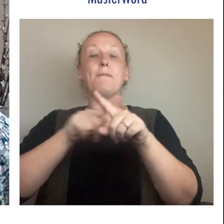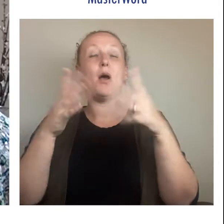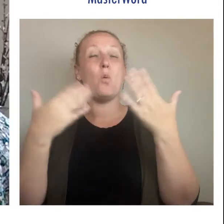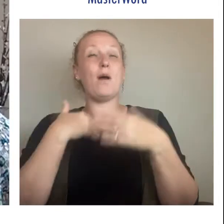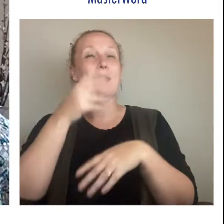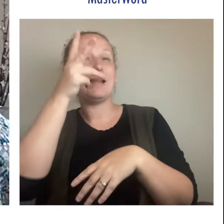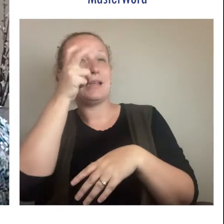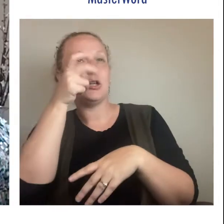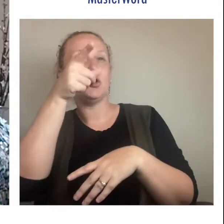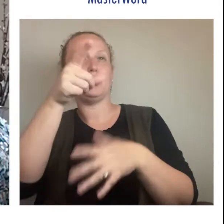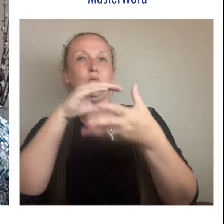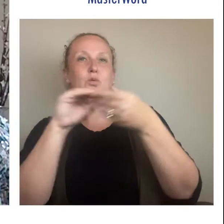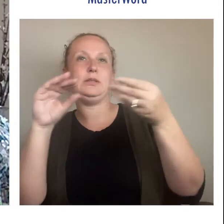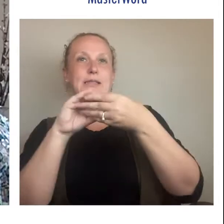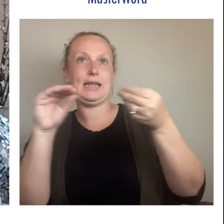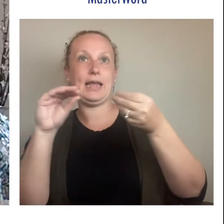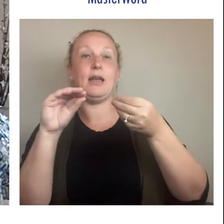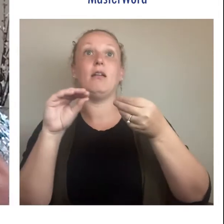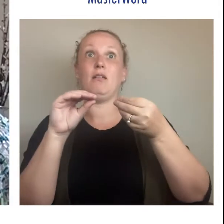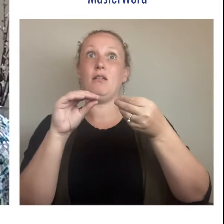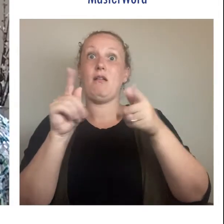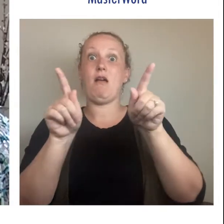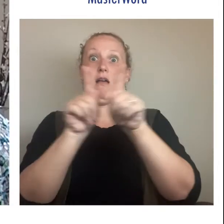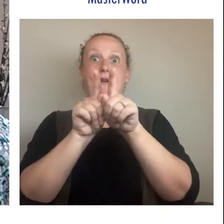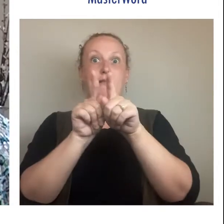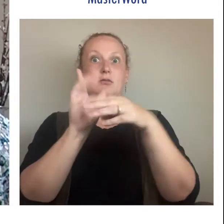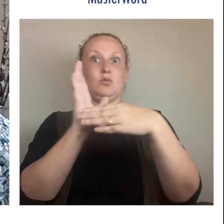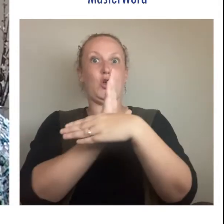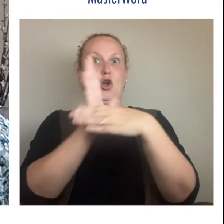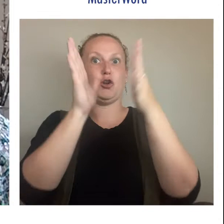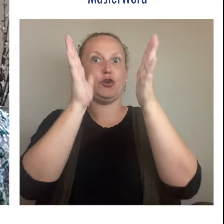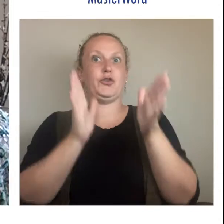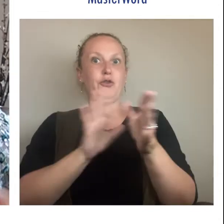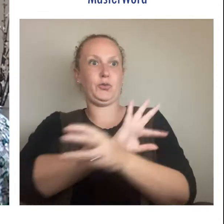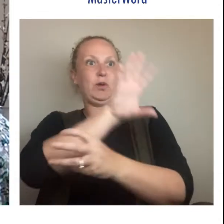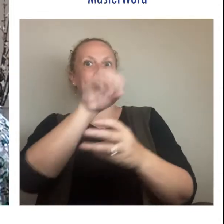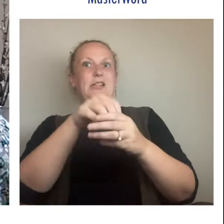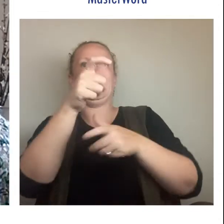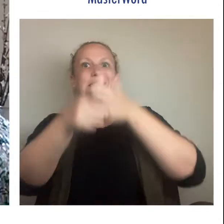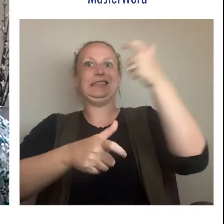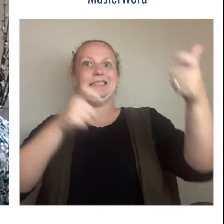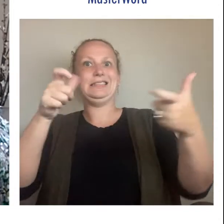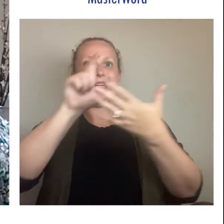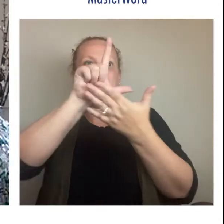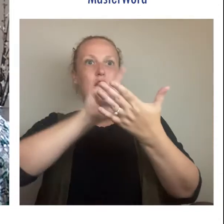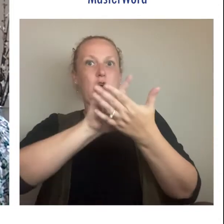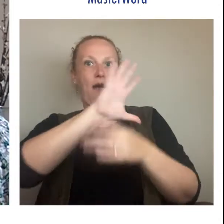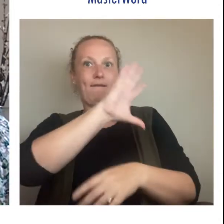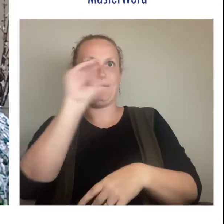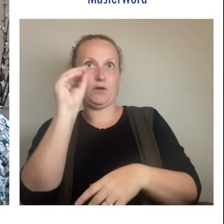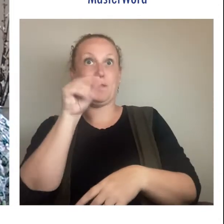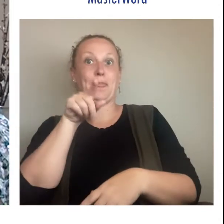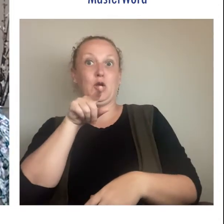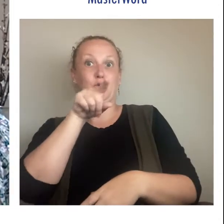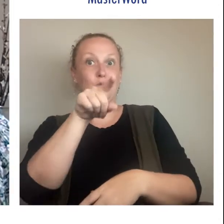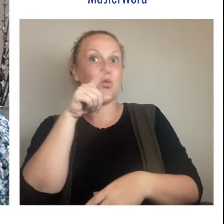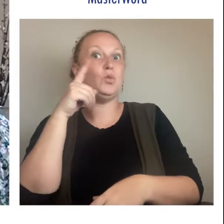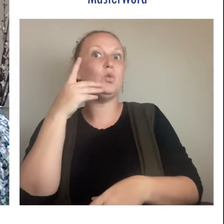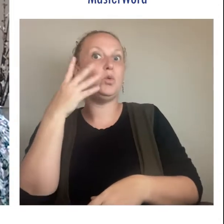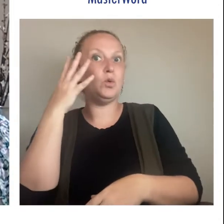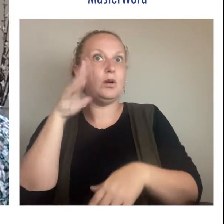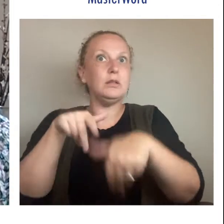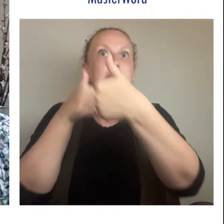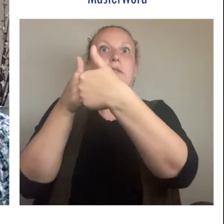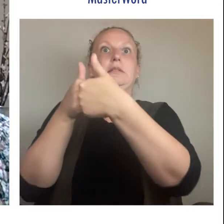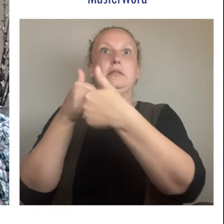user, from the perspective of a partner in a very large law firm, this is the challenge that you're experiencing when you work